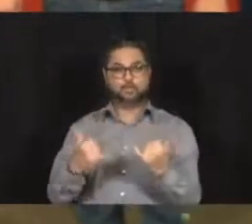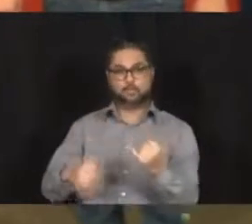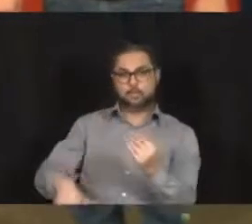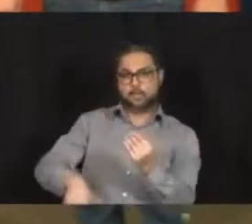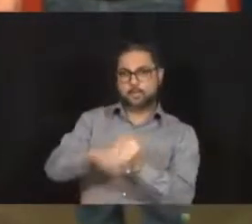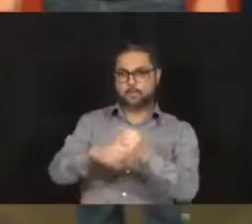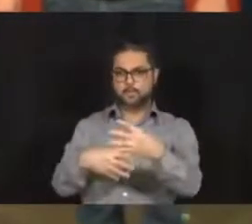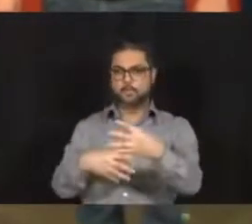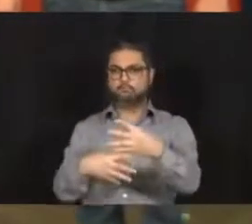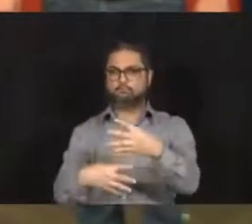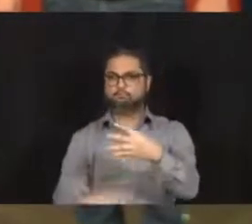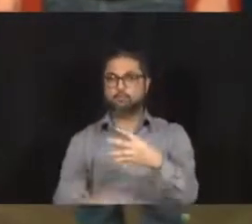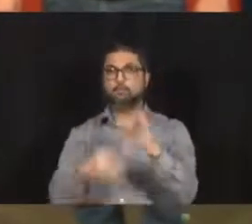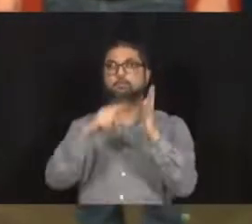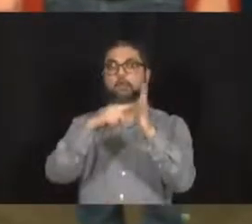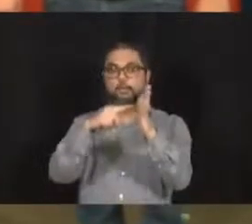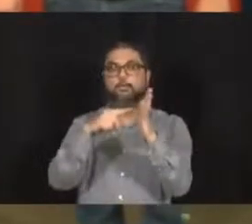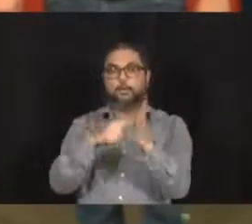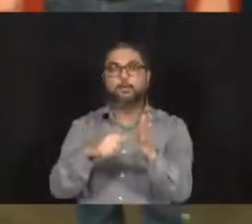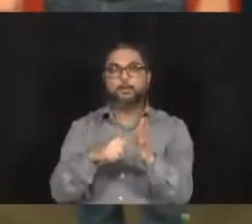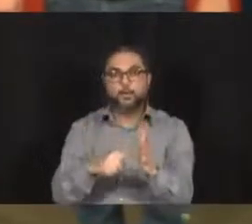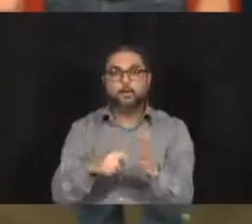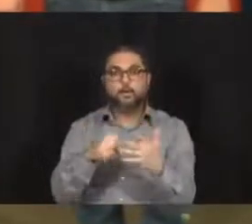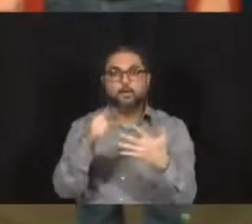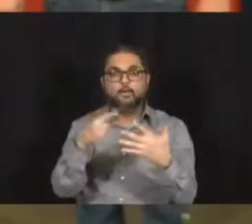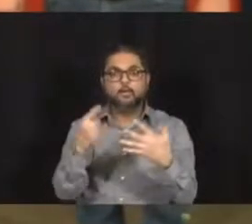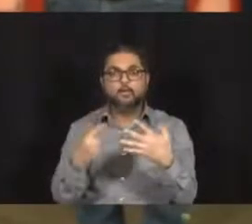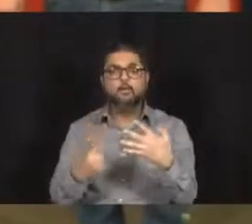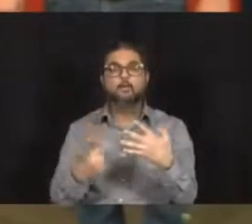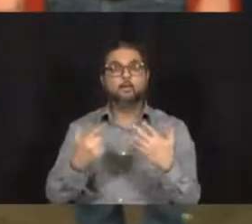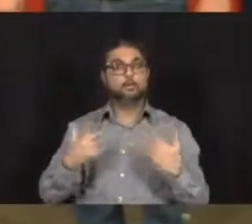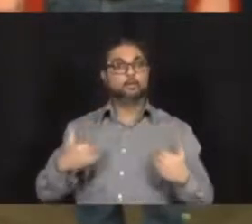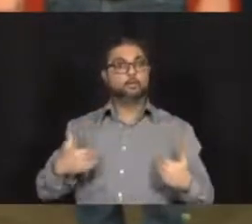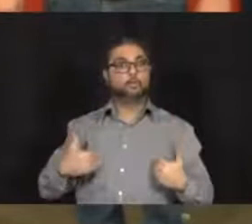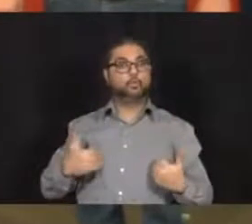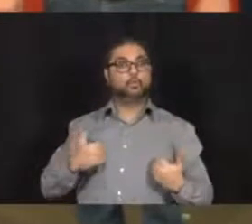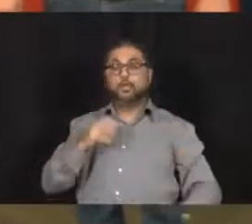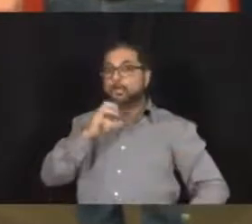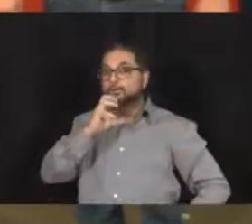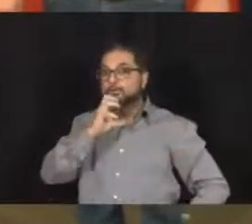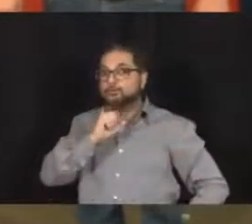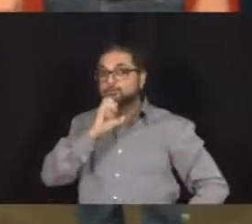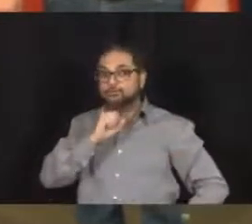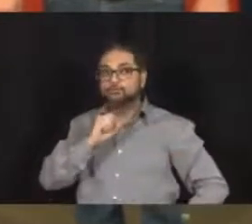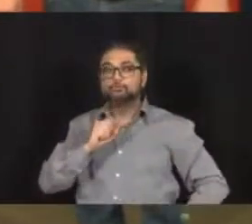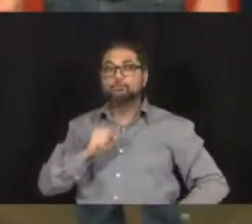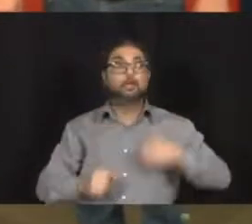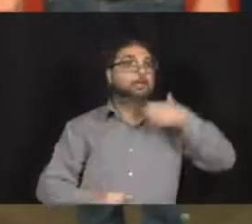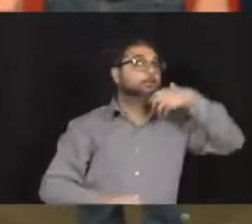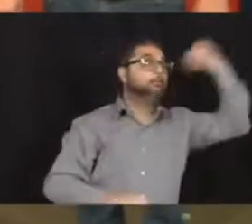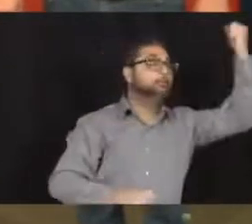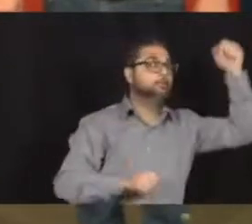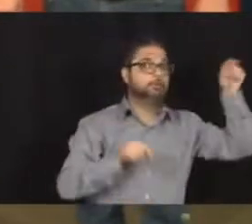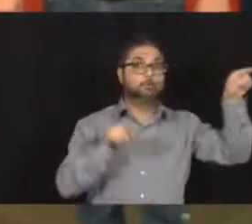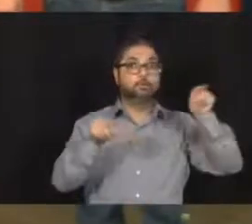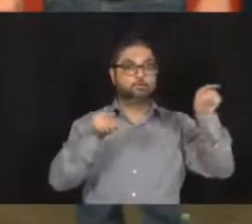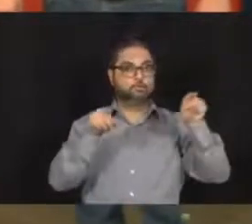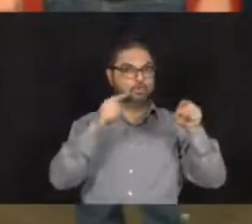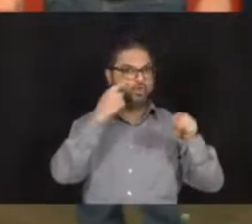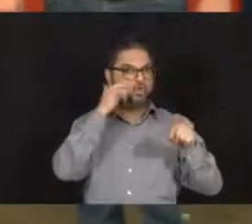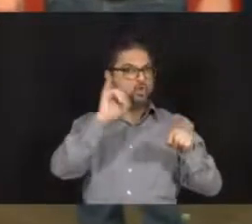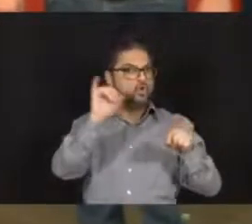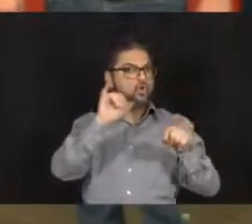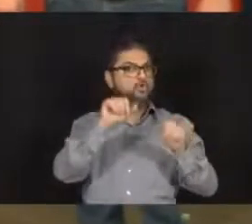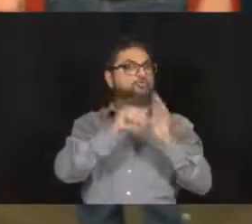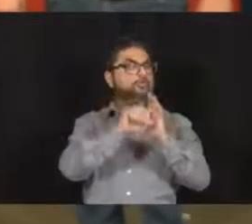that it reflects differently in younger people and more seniors. With younger people, that can be unexplained